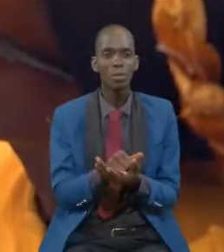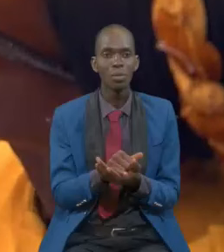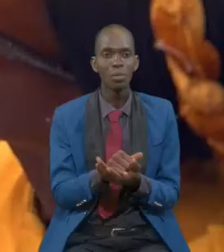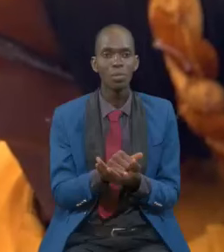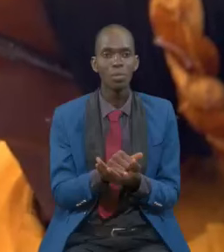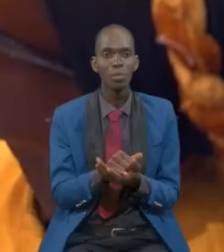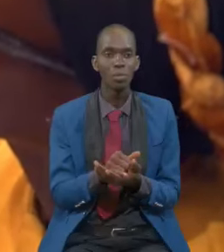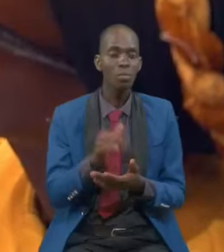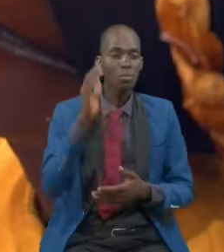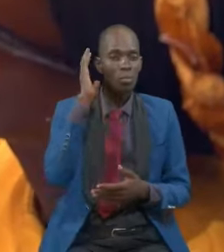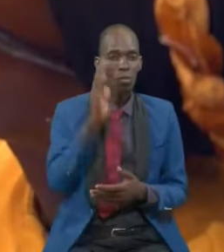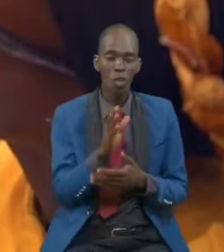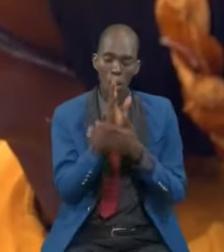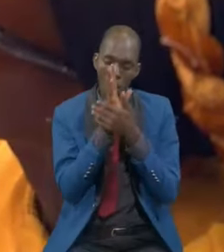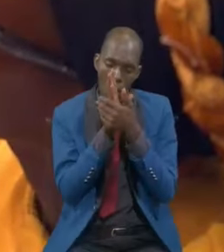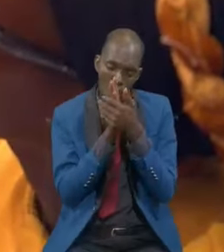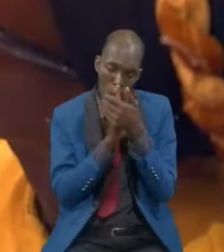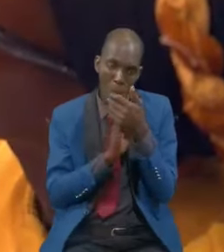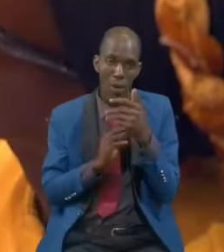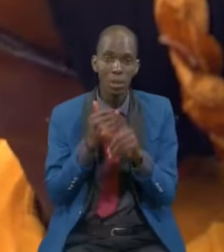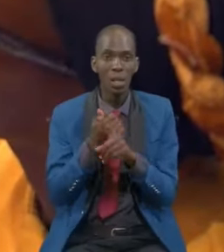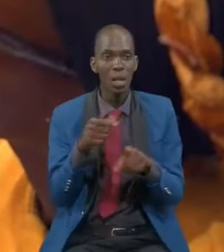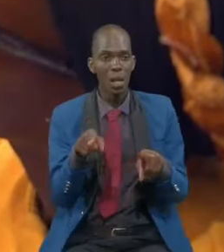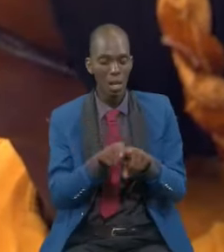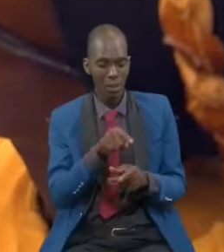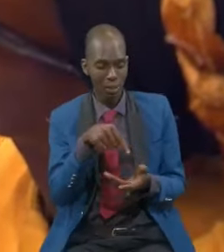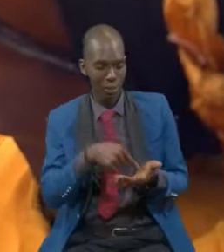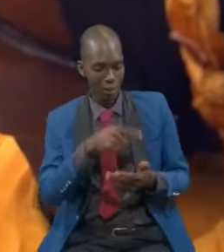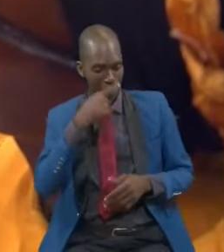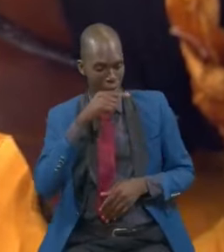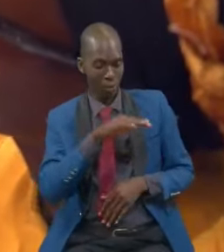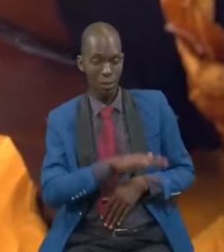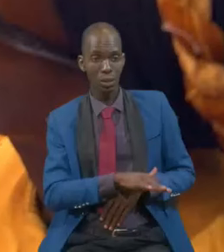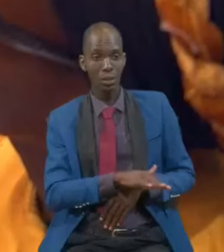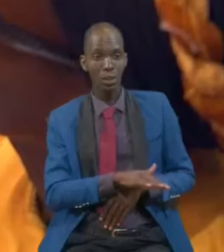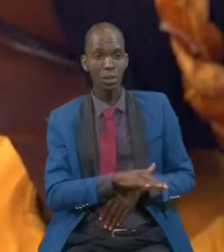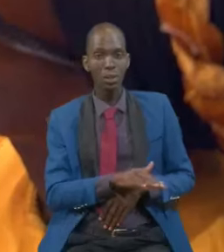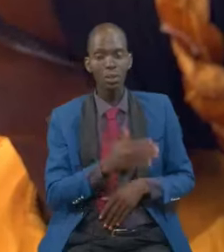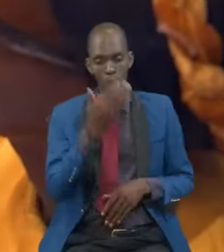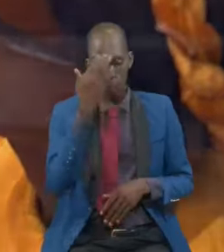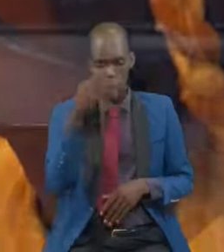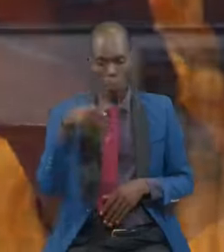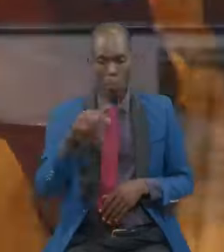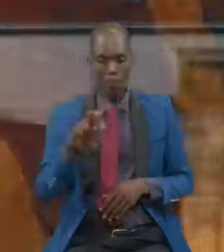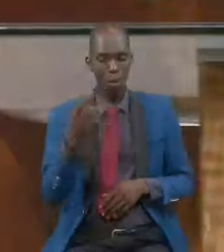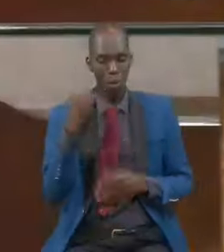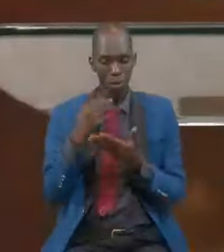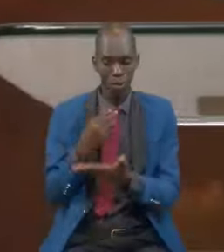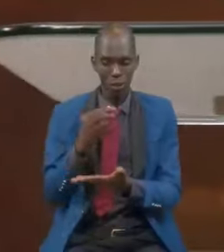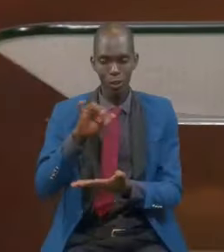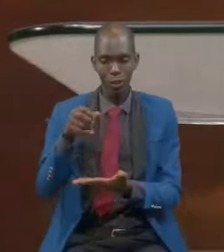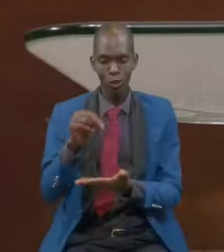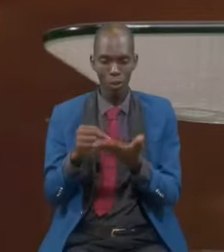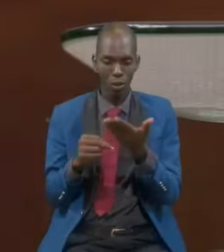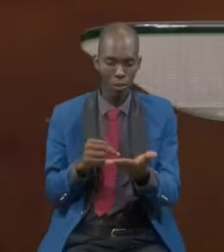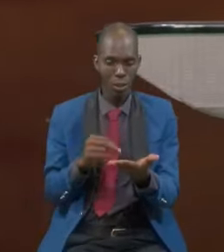shall humble himself as this little child. Peter was there, John was there,